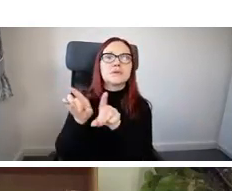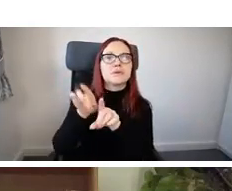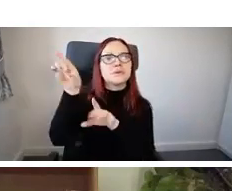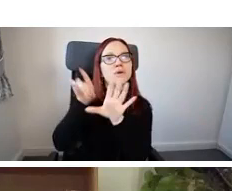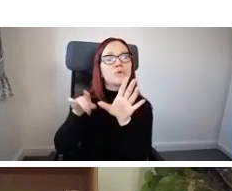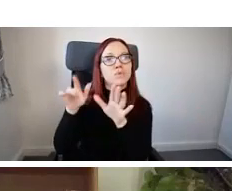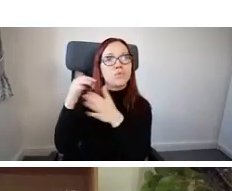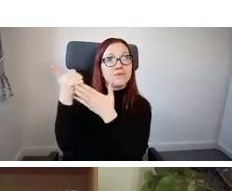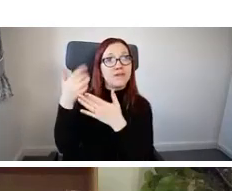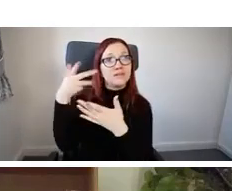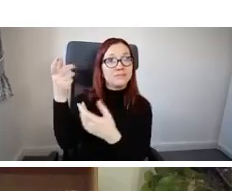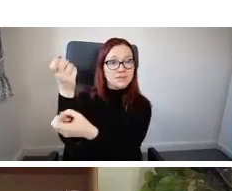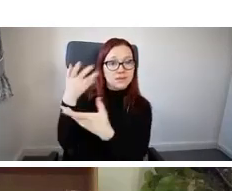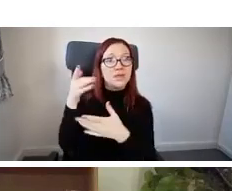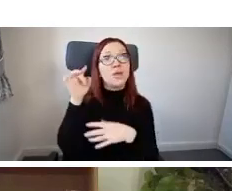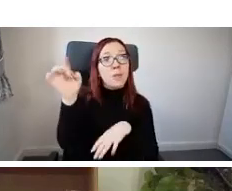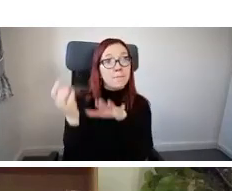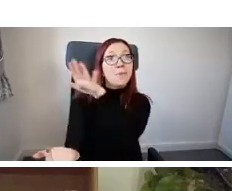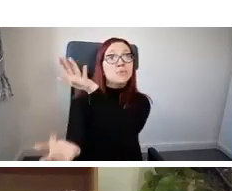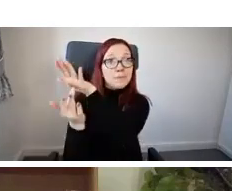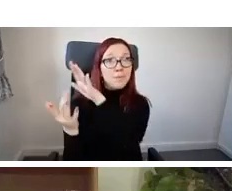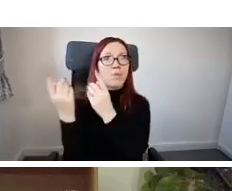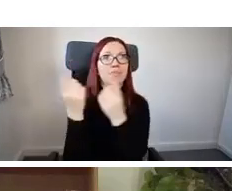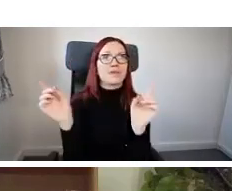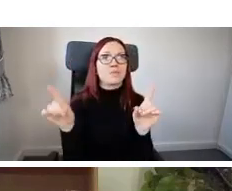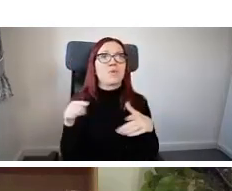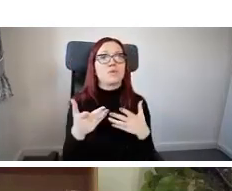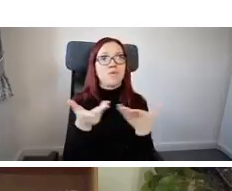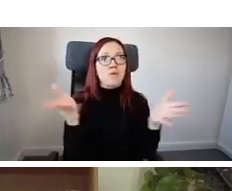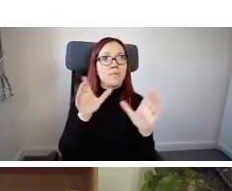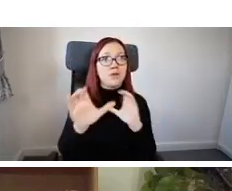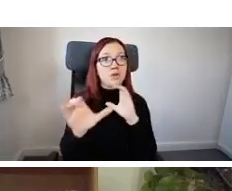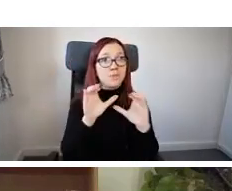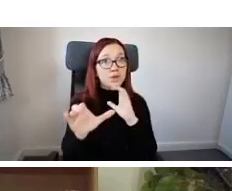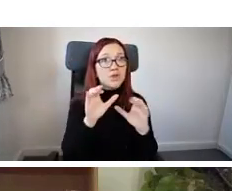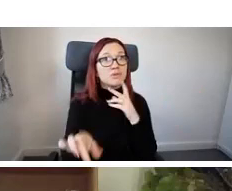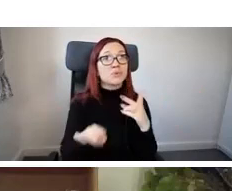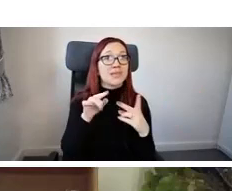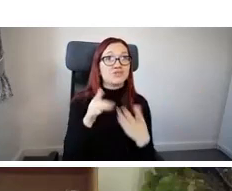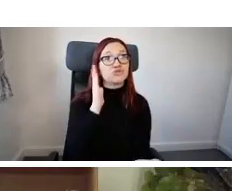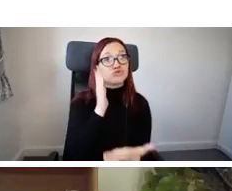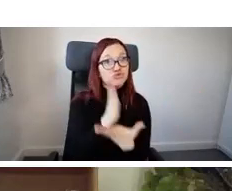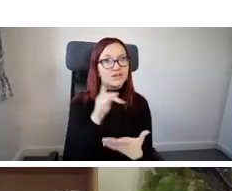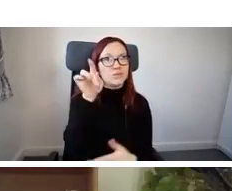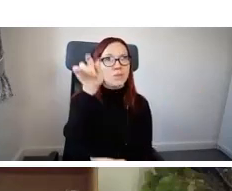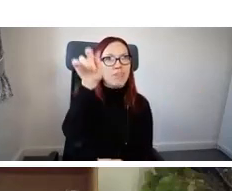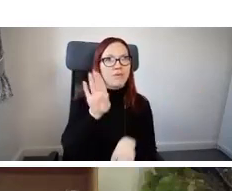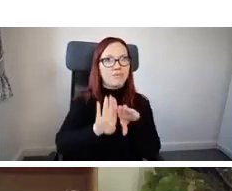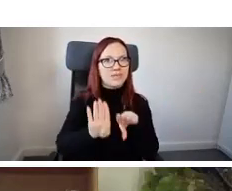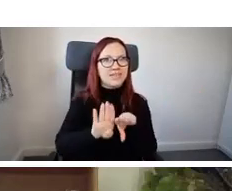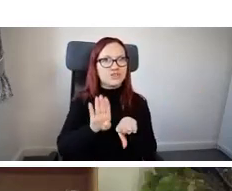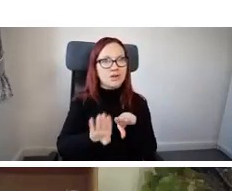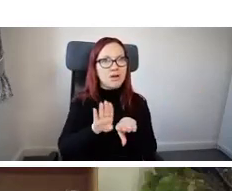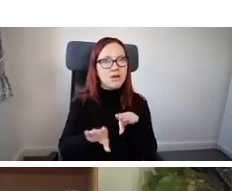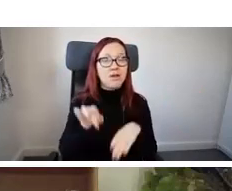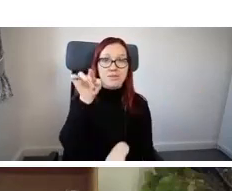important element for them is open communication and the trust with the practitioners. And they believe that before working